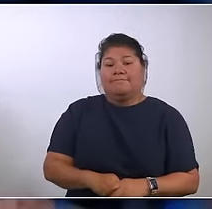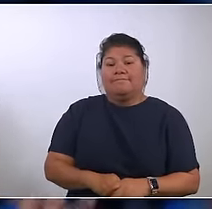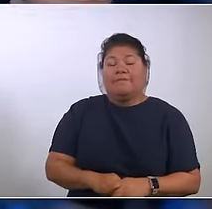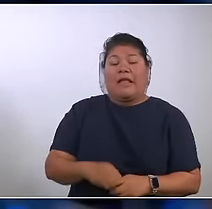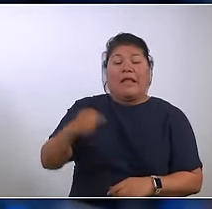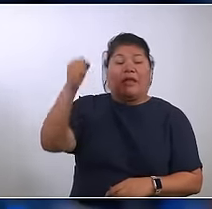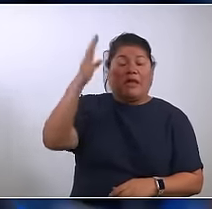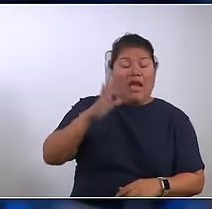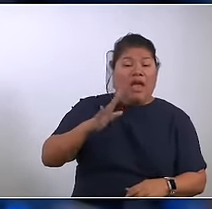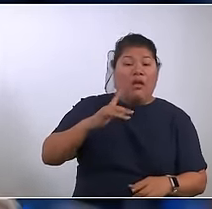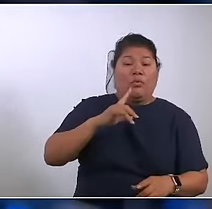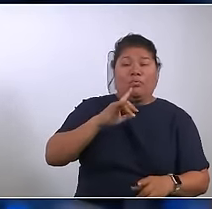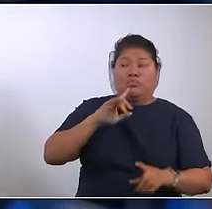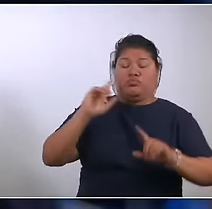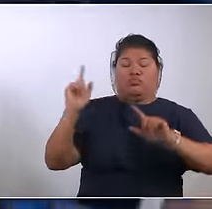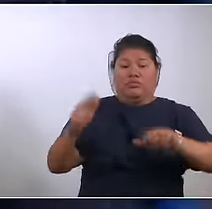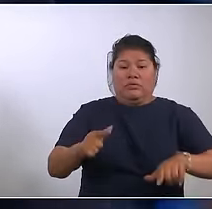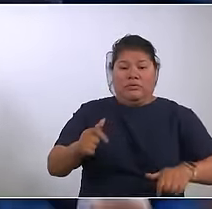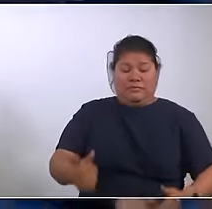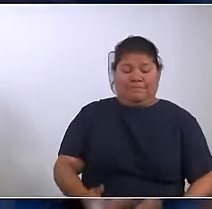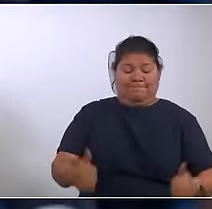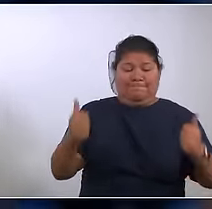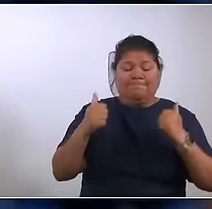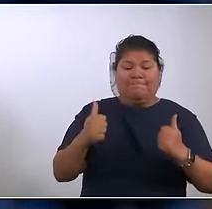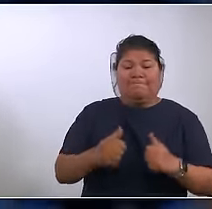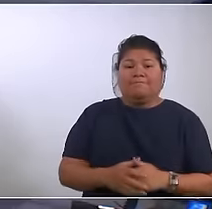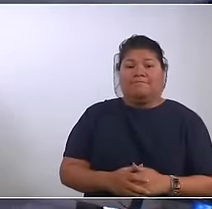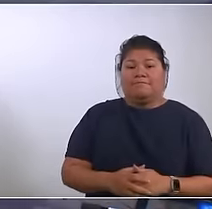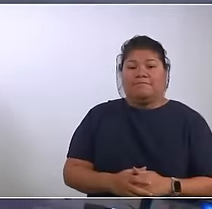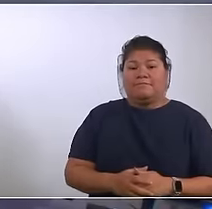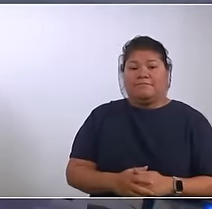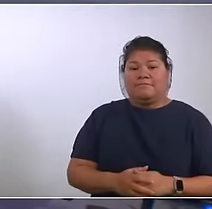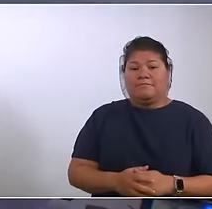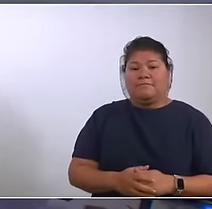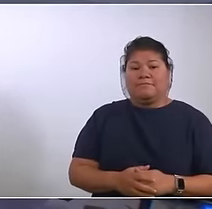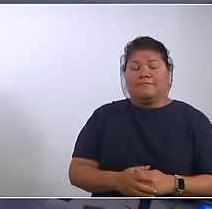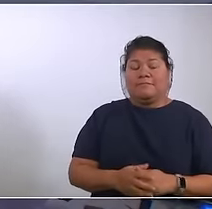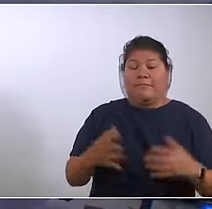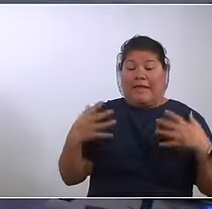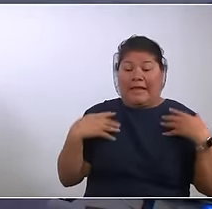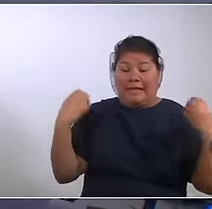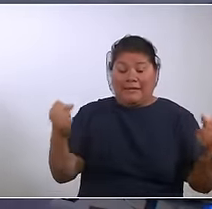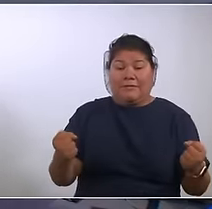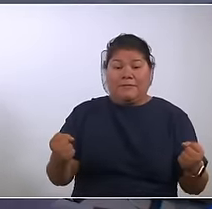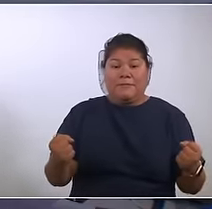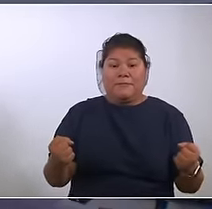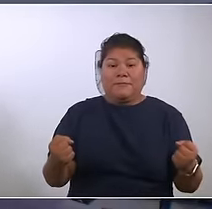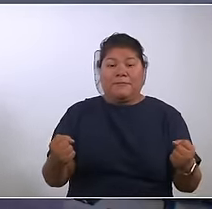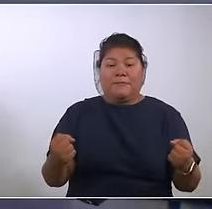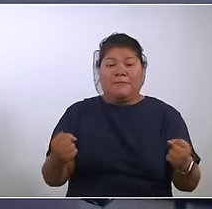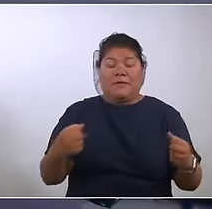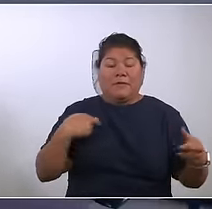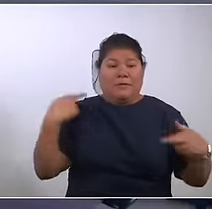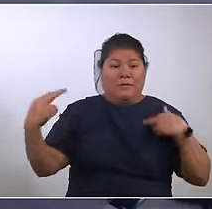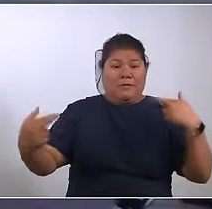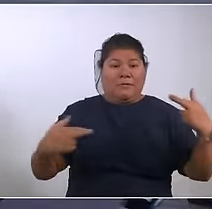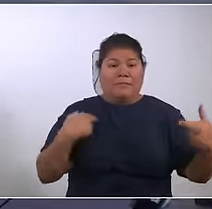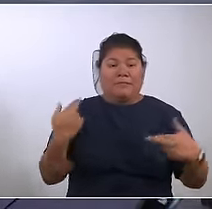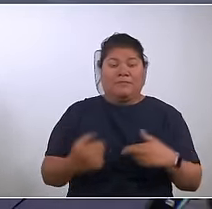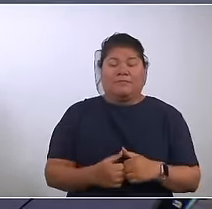ordenado, God will command life, Dios ordenará vida, and healing, y sanidad, and